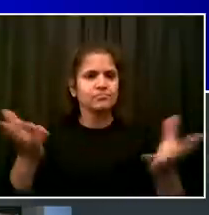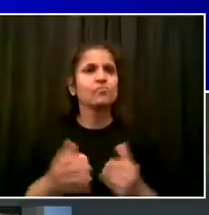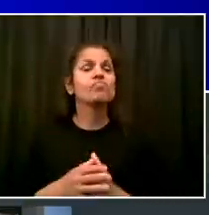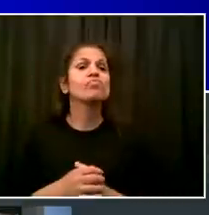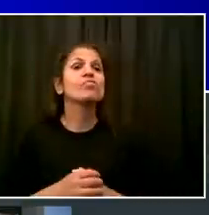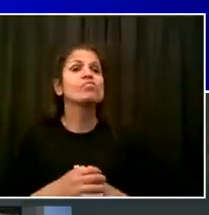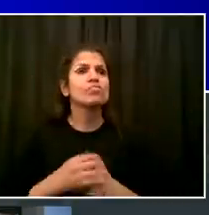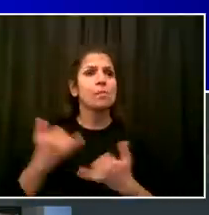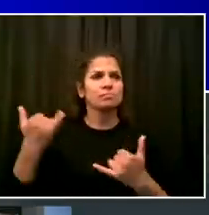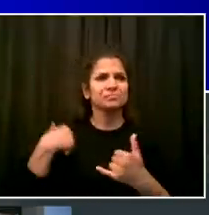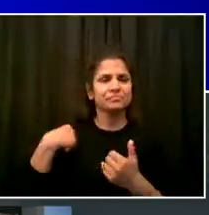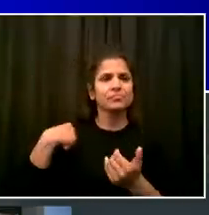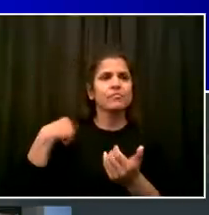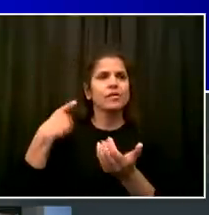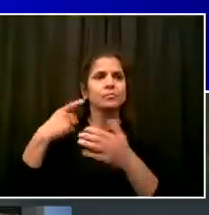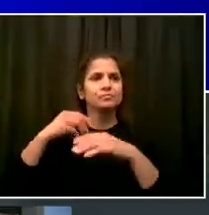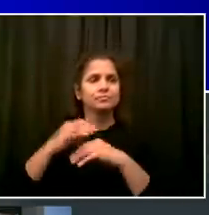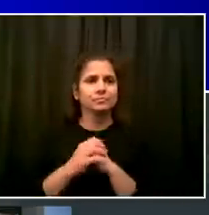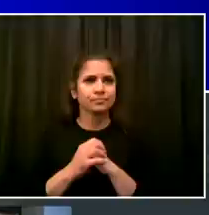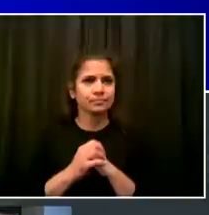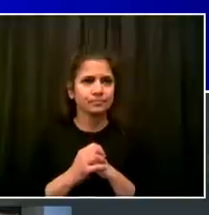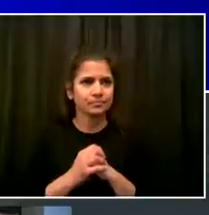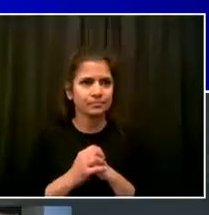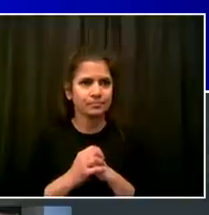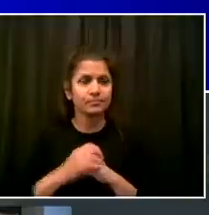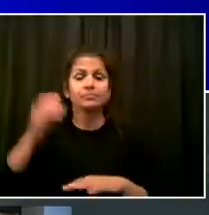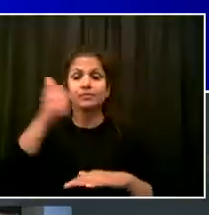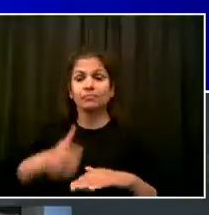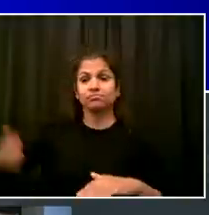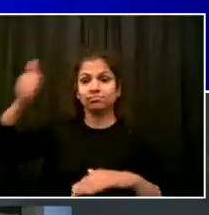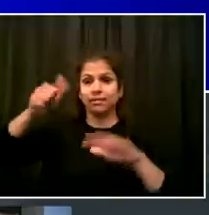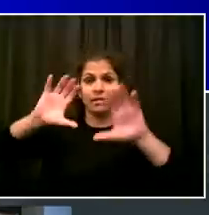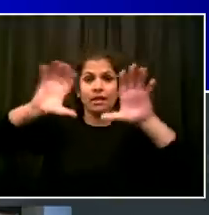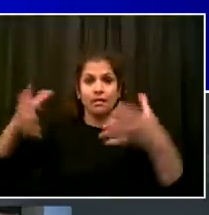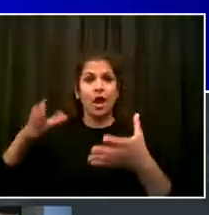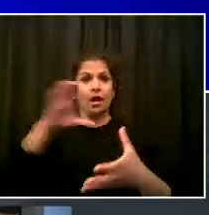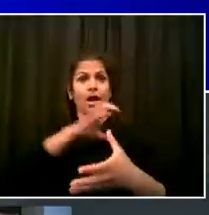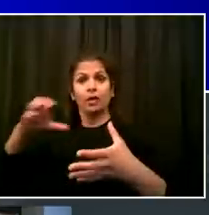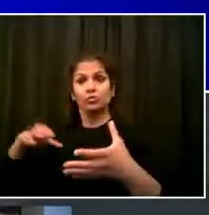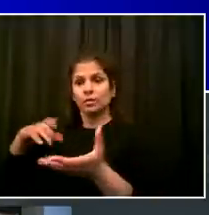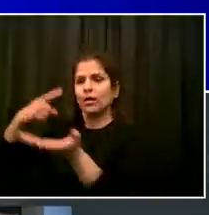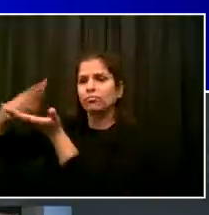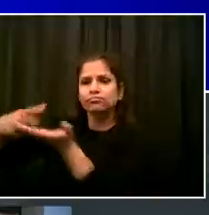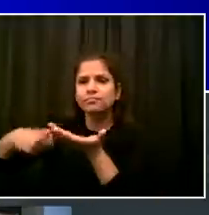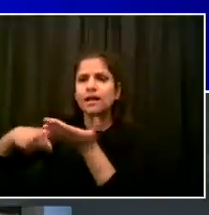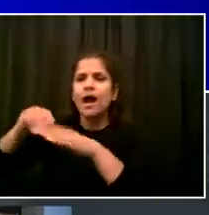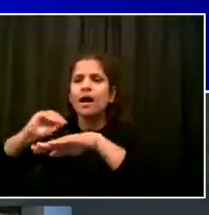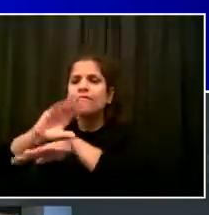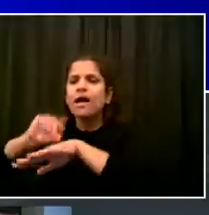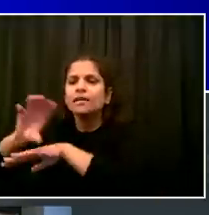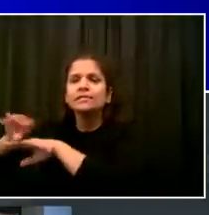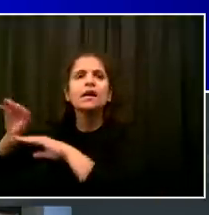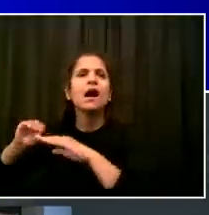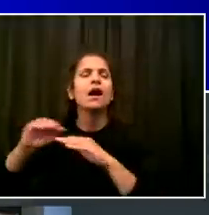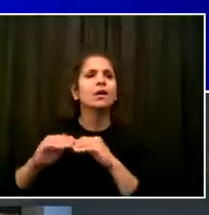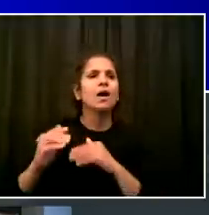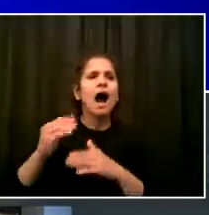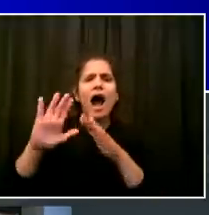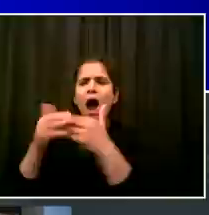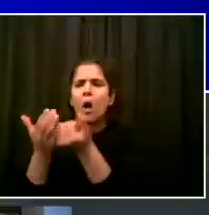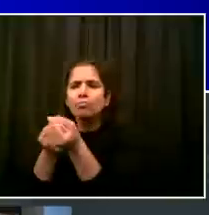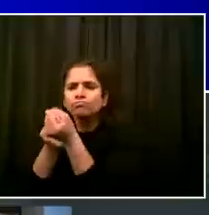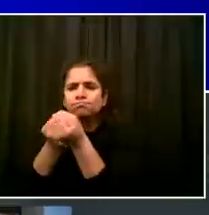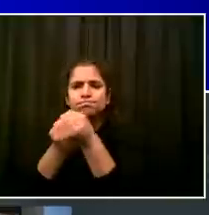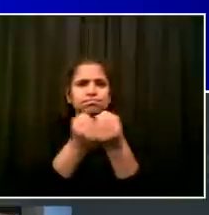to help us think through how we restart, how we support this sector. These folks who really people are depending on more than ever, and these